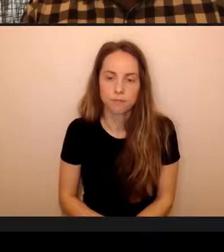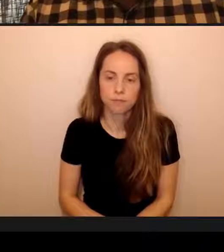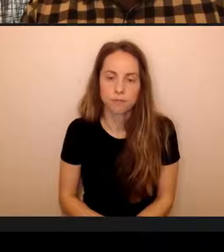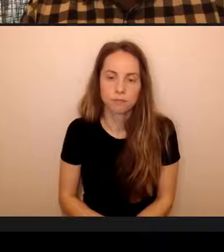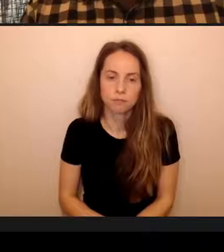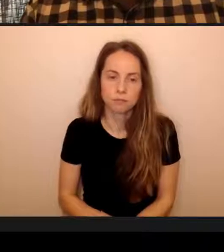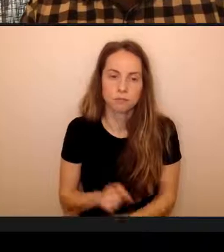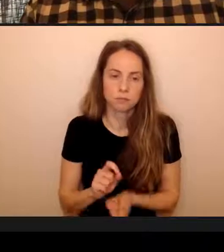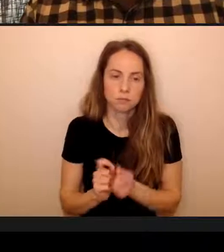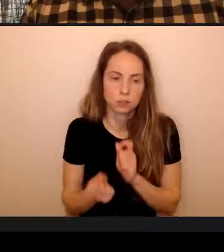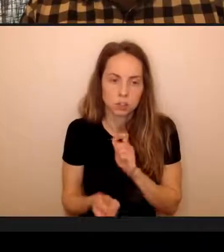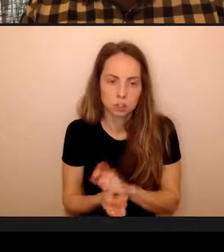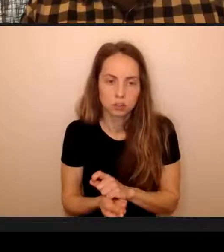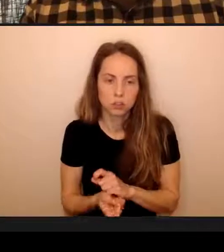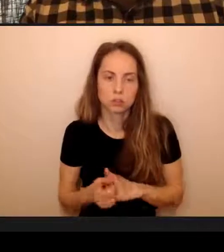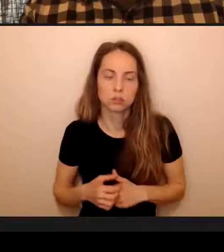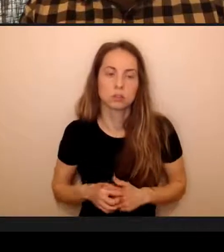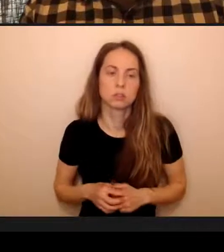change or